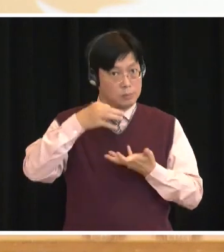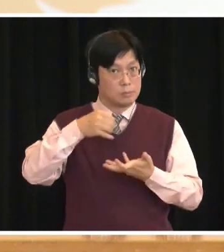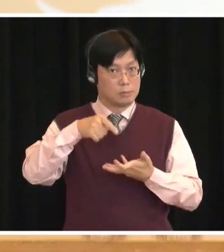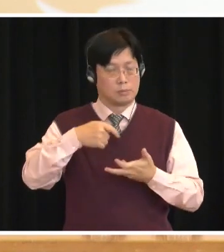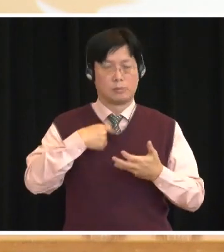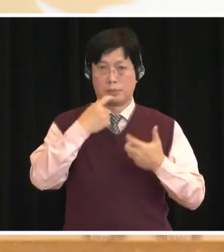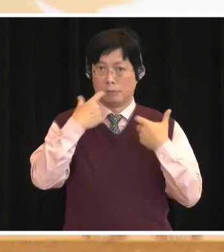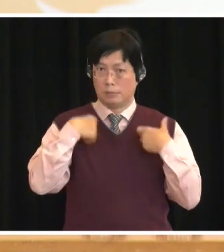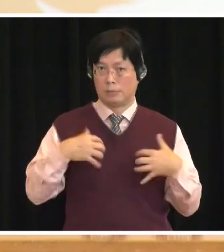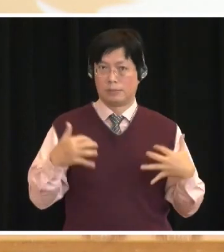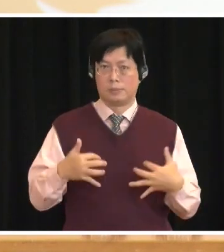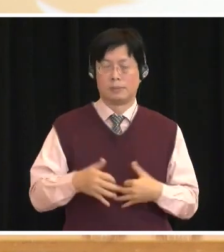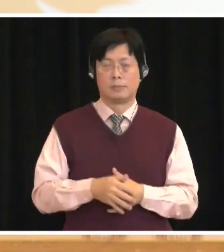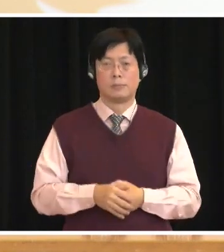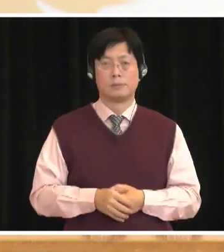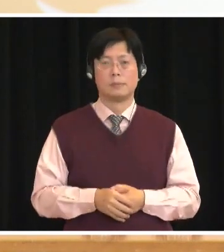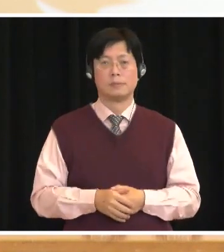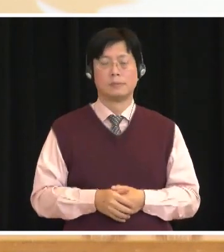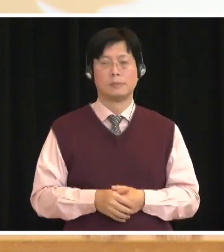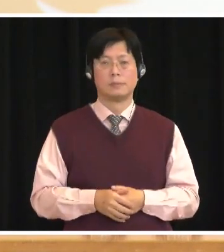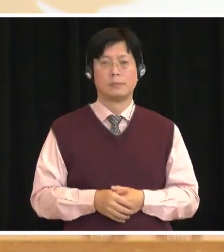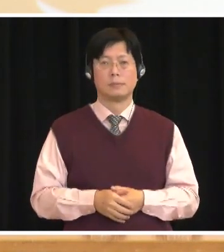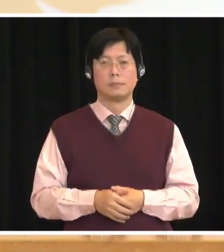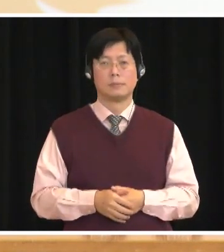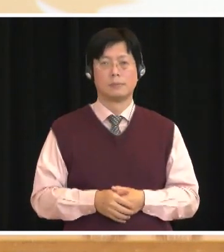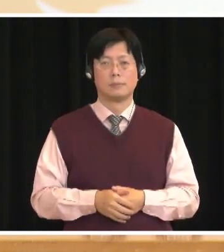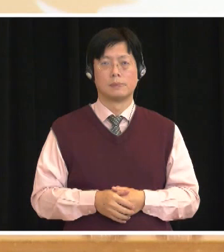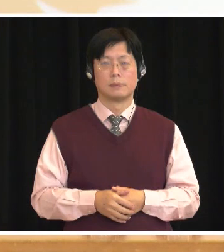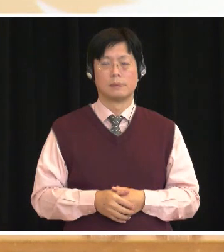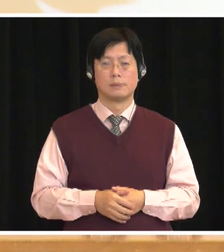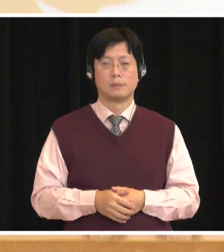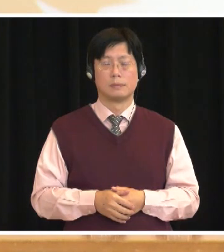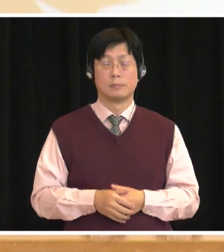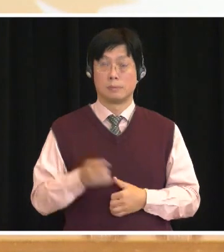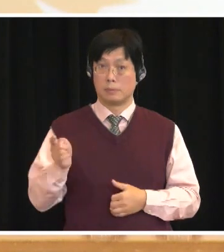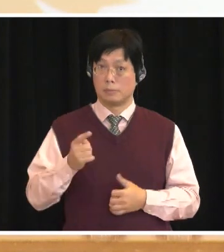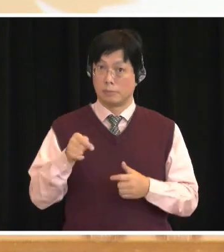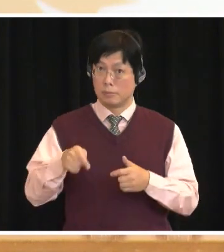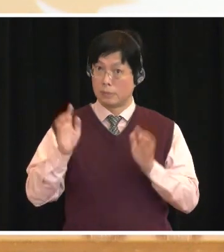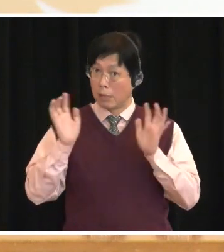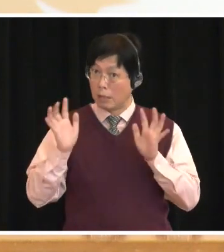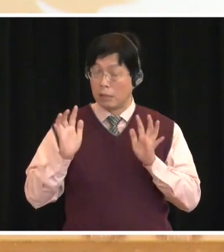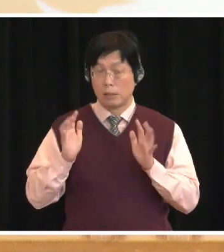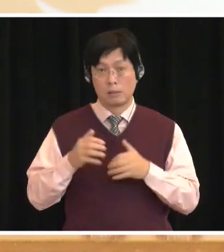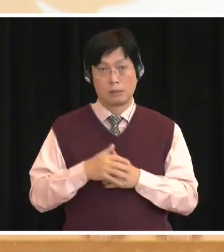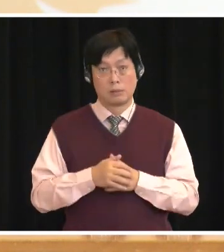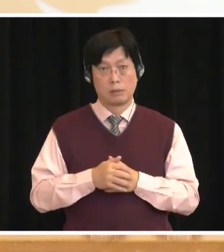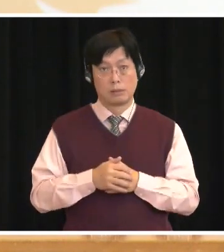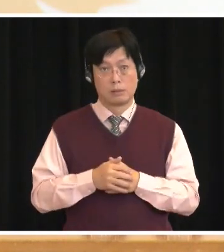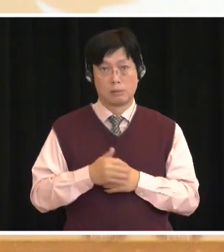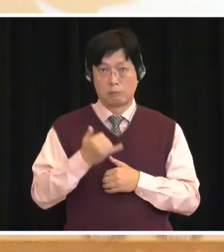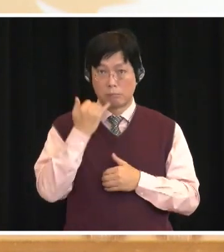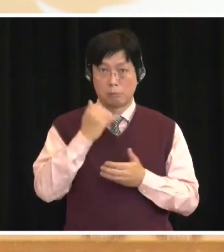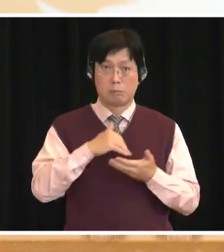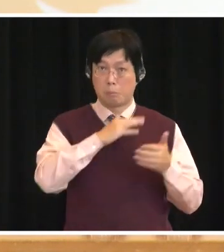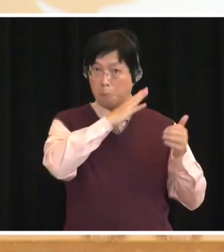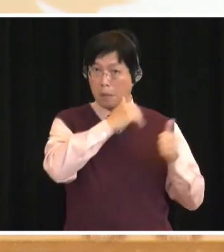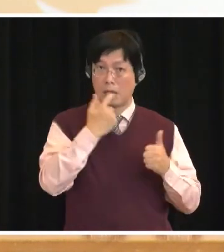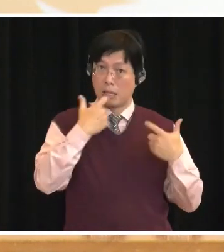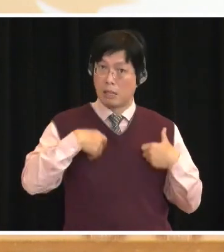that child, how does he or she get a lawyer? Is that assigned to her or him